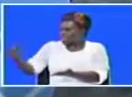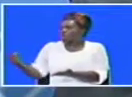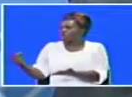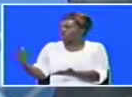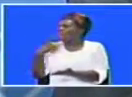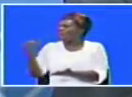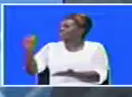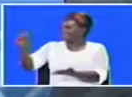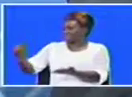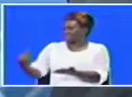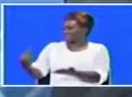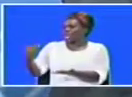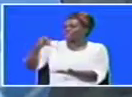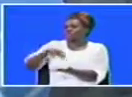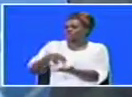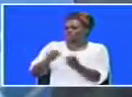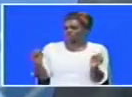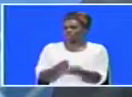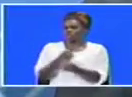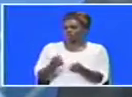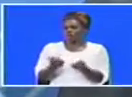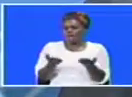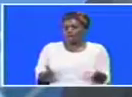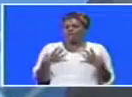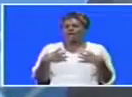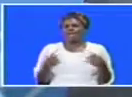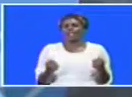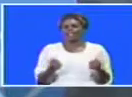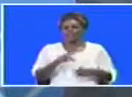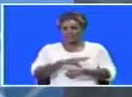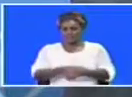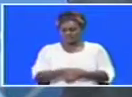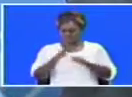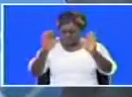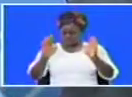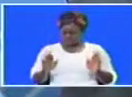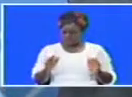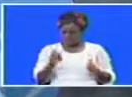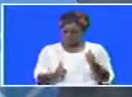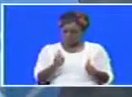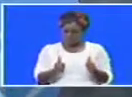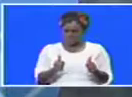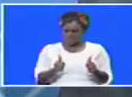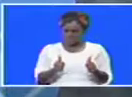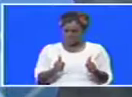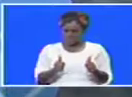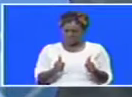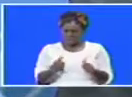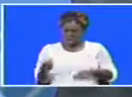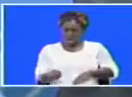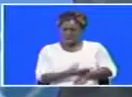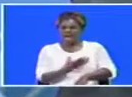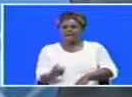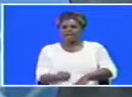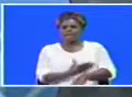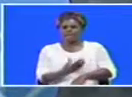Half a million shillings. Okay. But these are for the conditions that cannot be cured locally. Key among them is that oncology package. They're part of